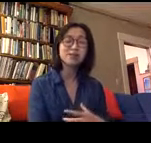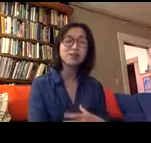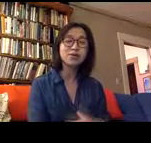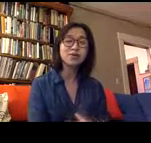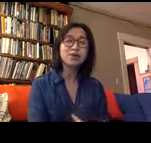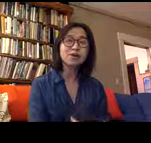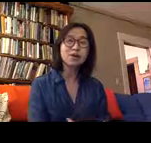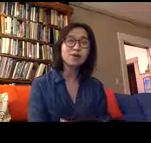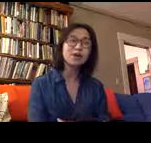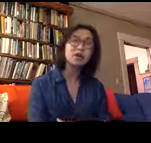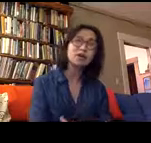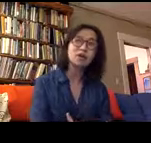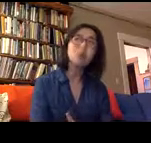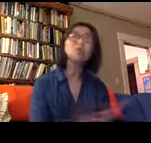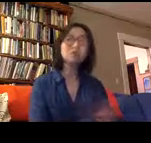feel